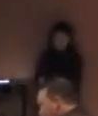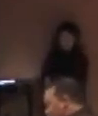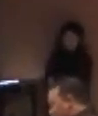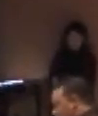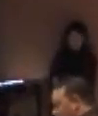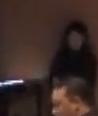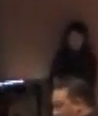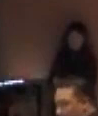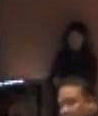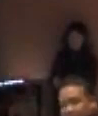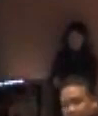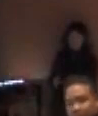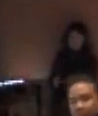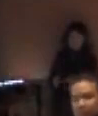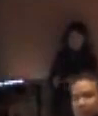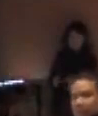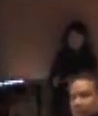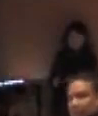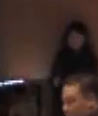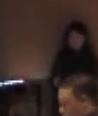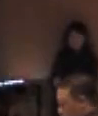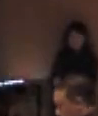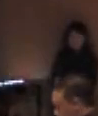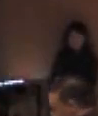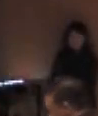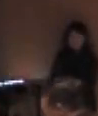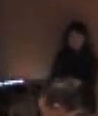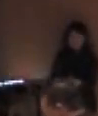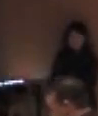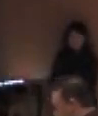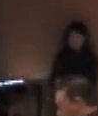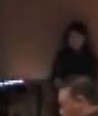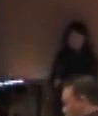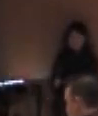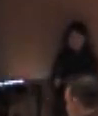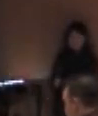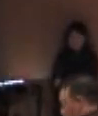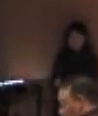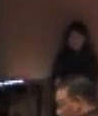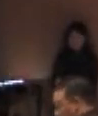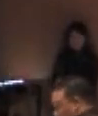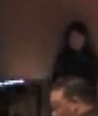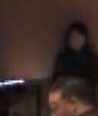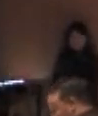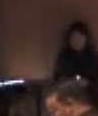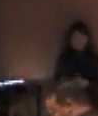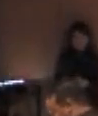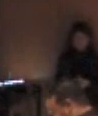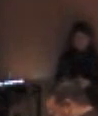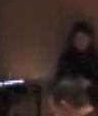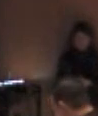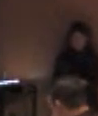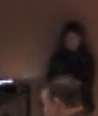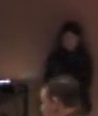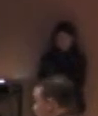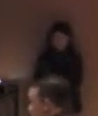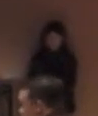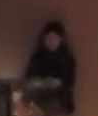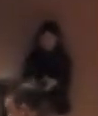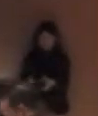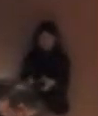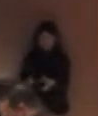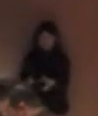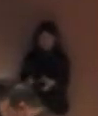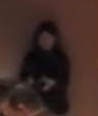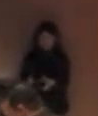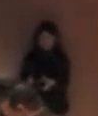yeah you are in a way you look anxious is there something wrong no